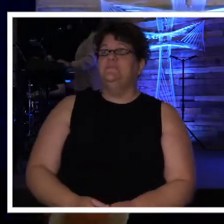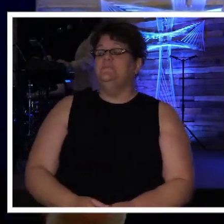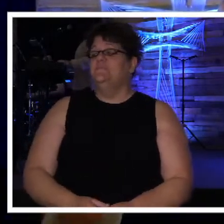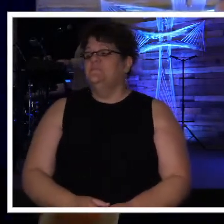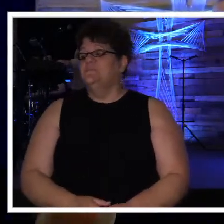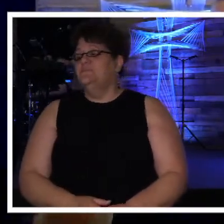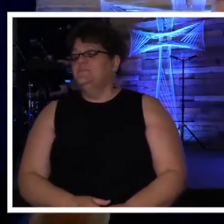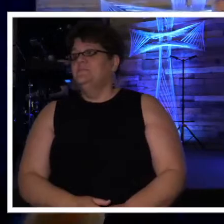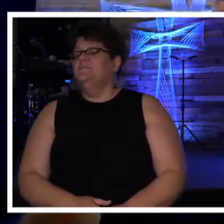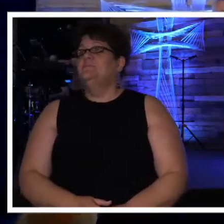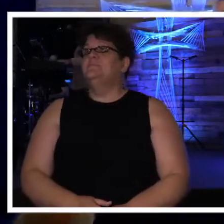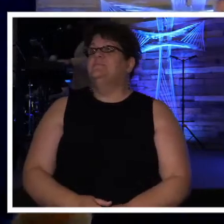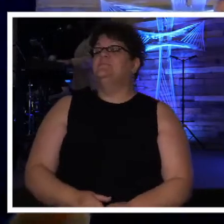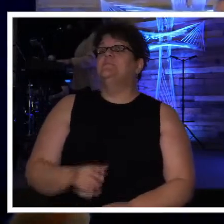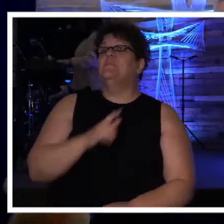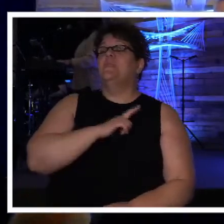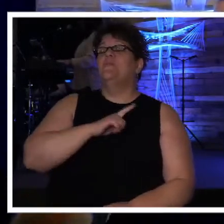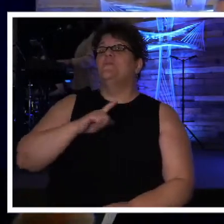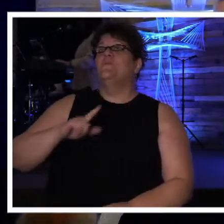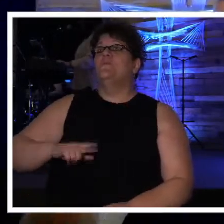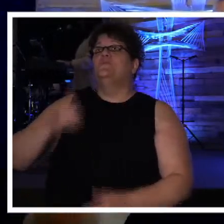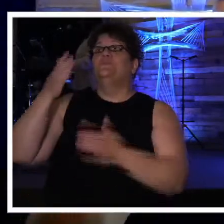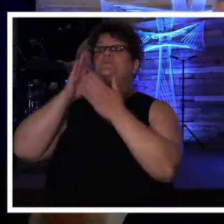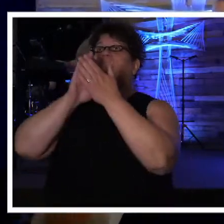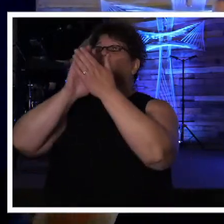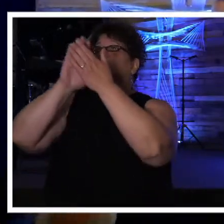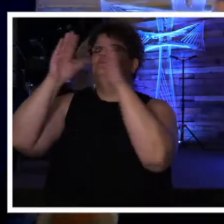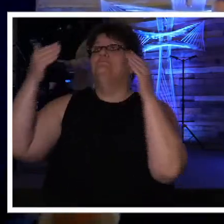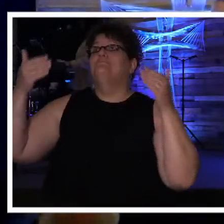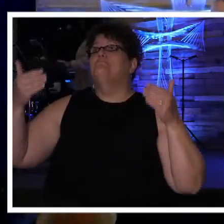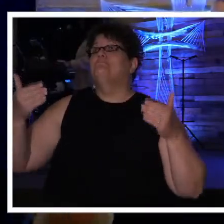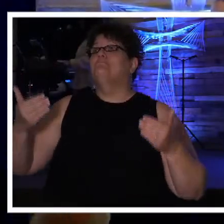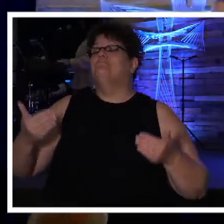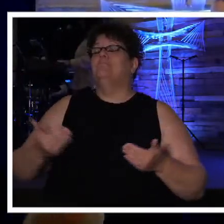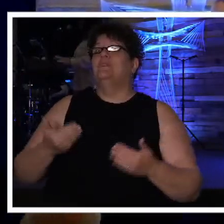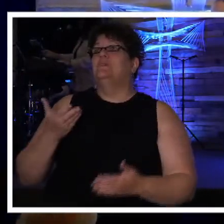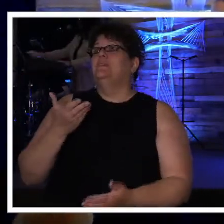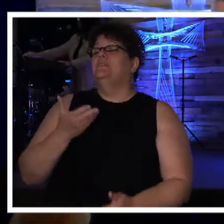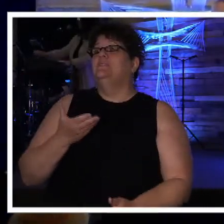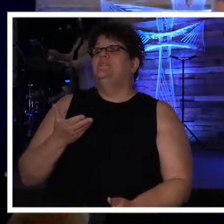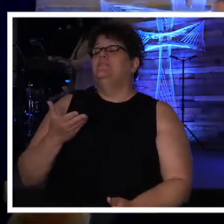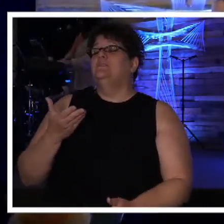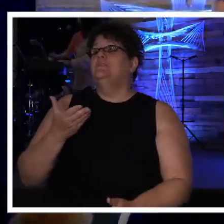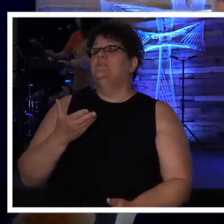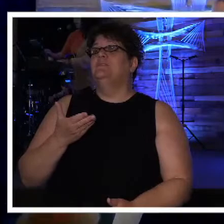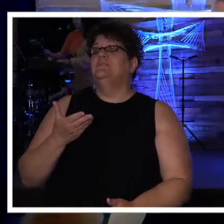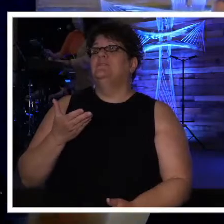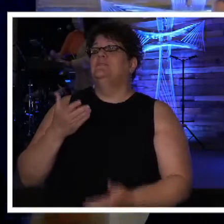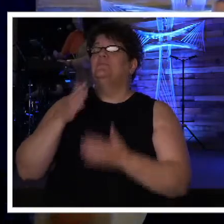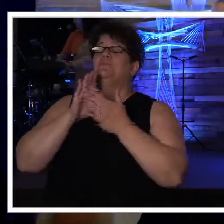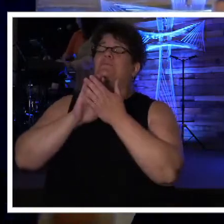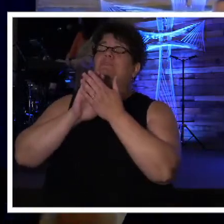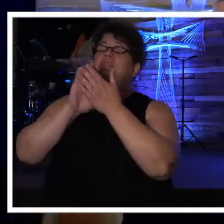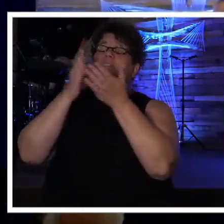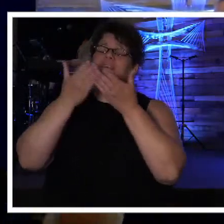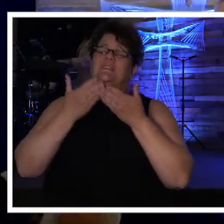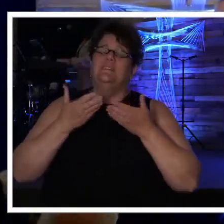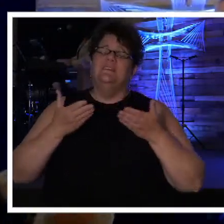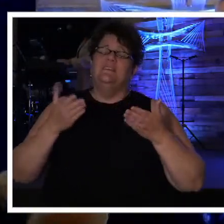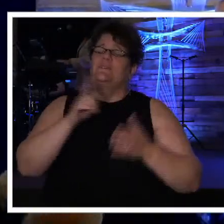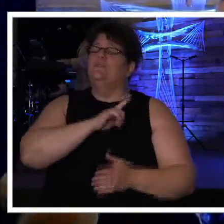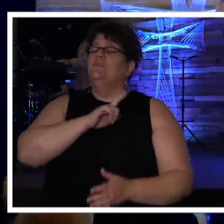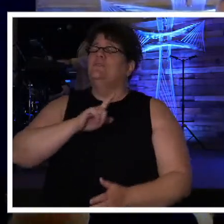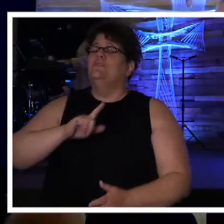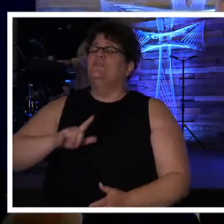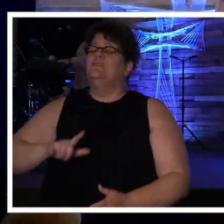before. Oh, we invite your presence, Lord. Come on, invite his presence in your heart. We want all